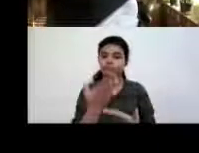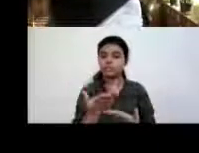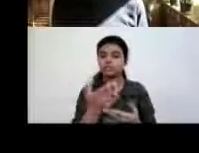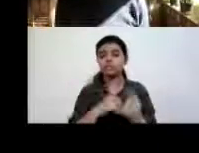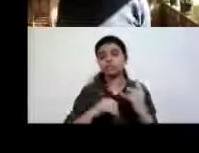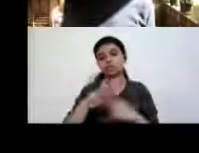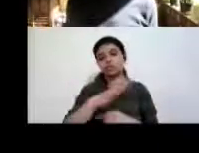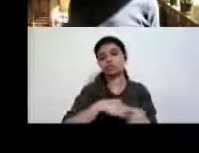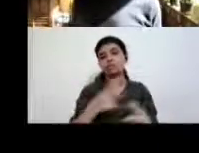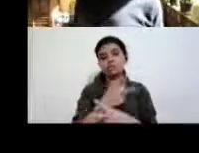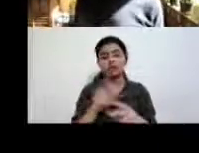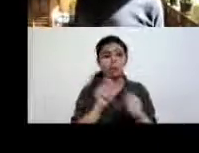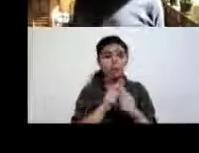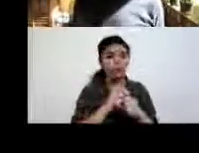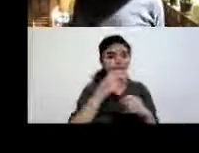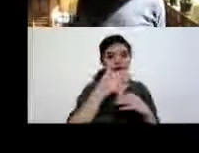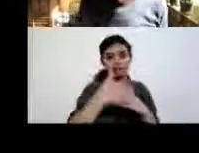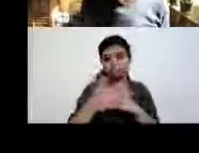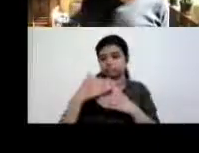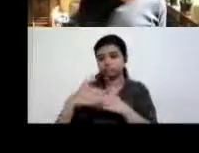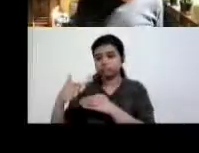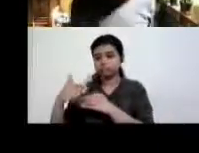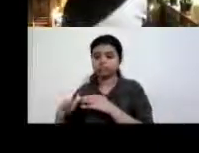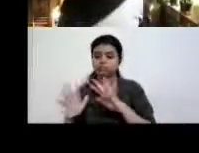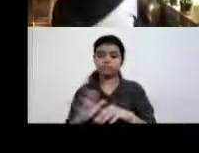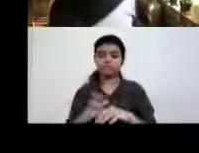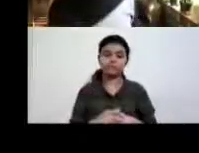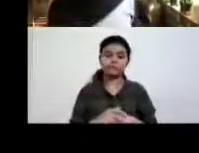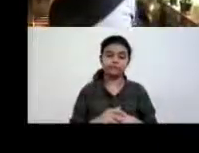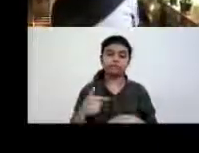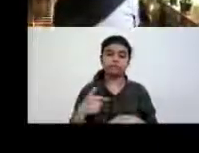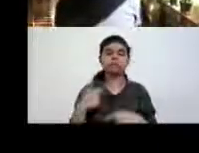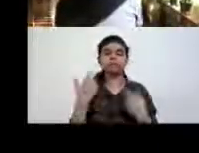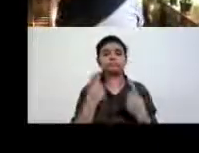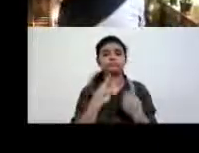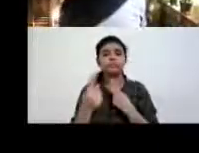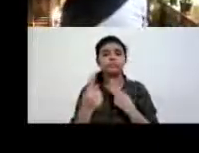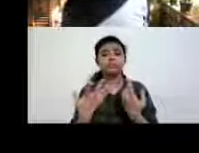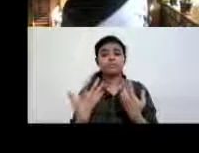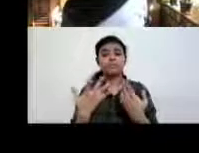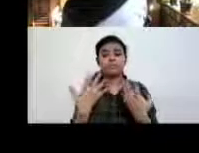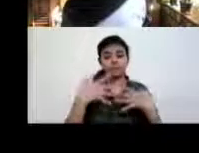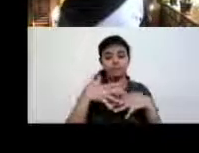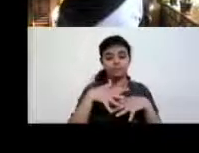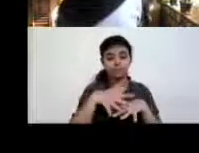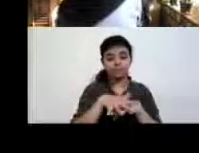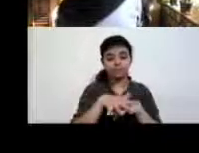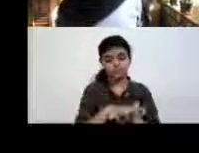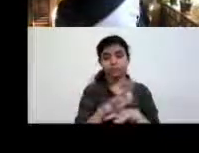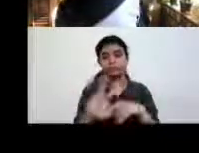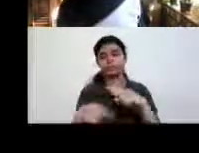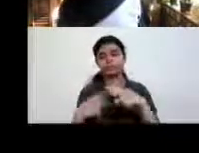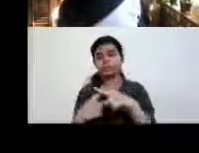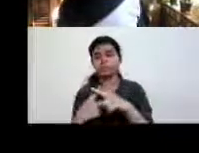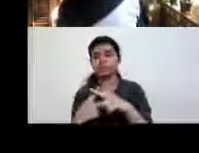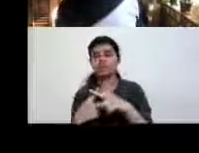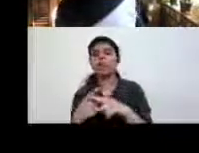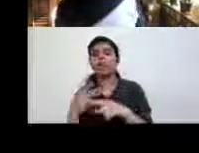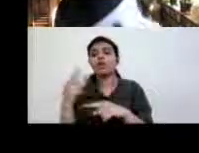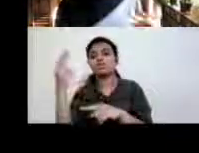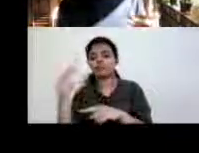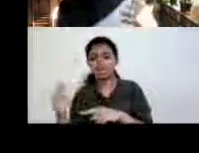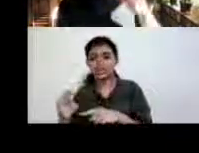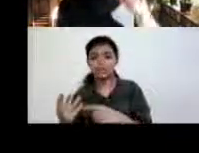situations where we are working like this. So talking about inclusion and design, or talking about inclusive design,